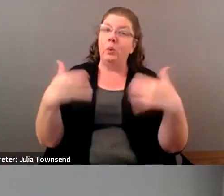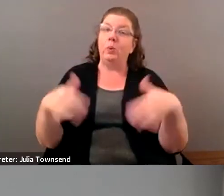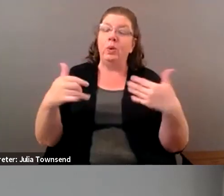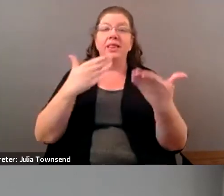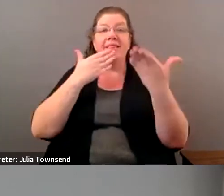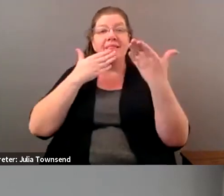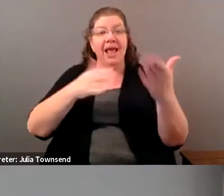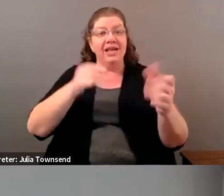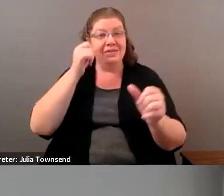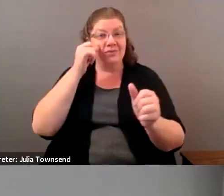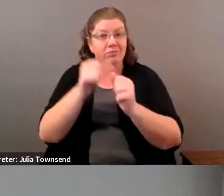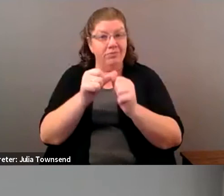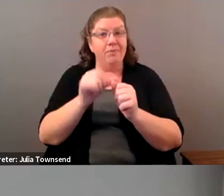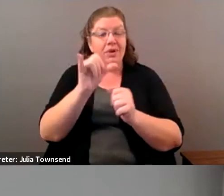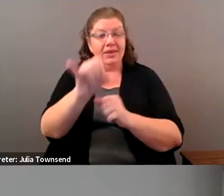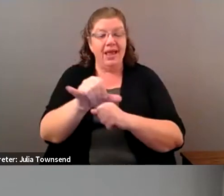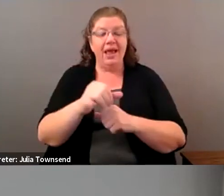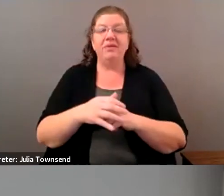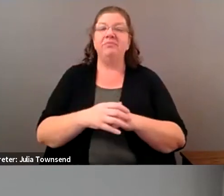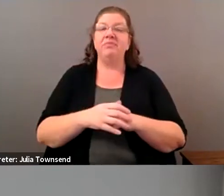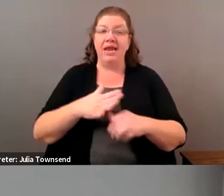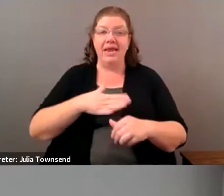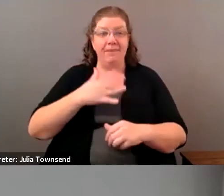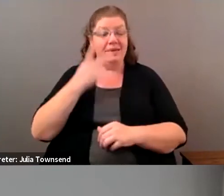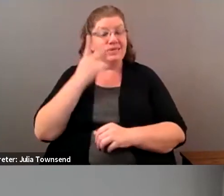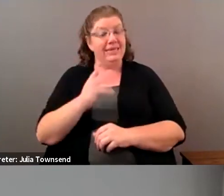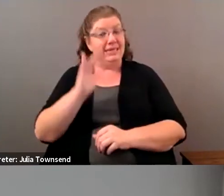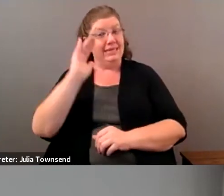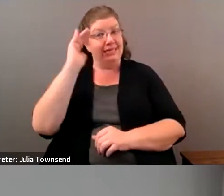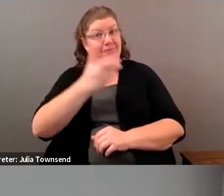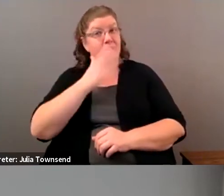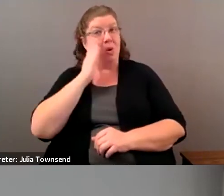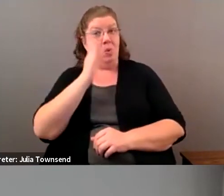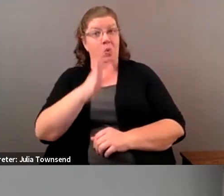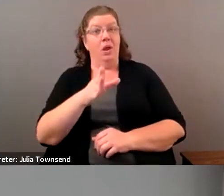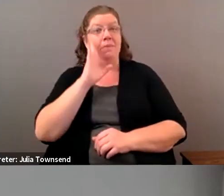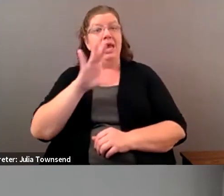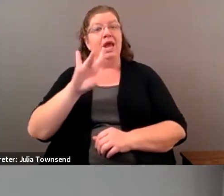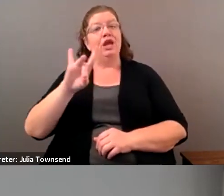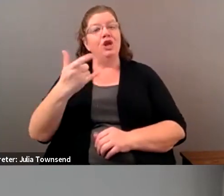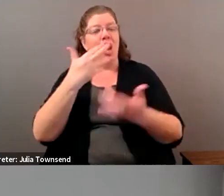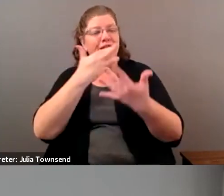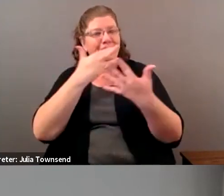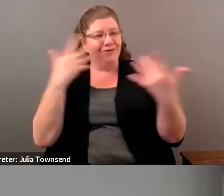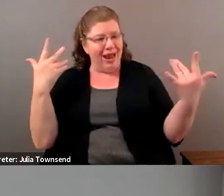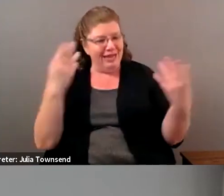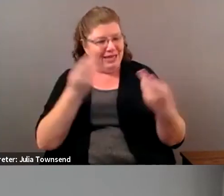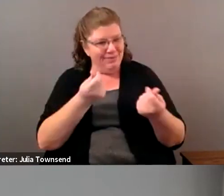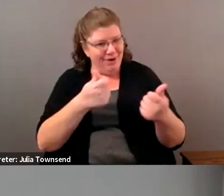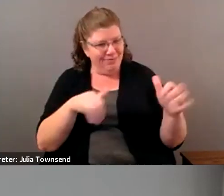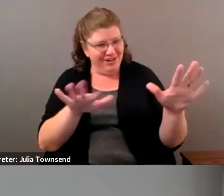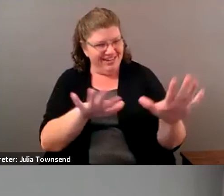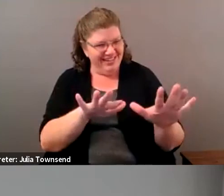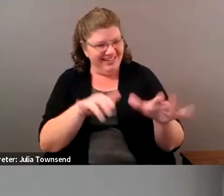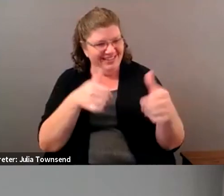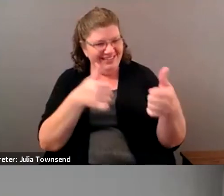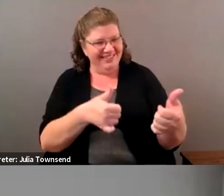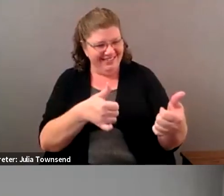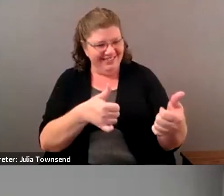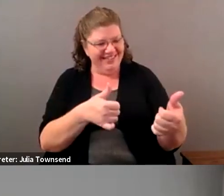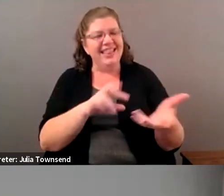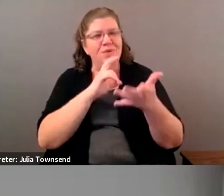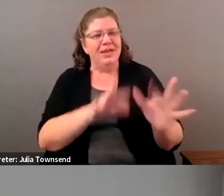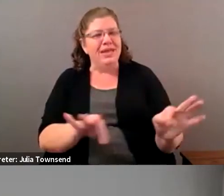that in mind. And I'm very happy to see that it sounds like it's going to be a dog-friendly property. That means a lot to